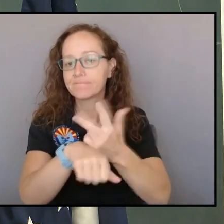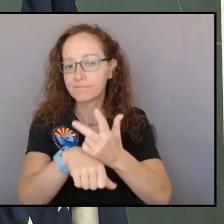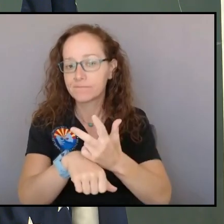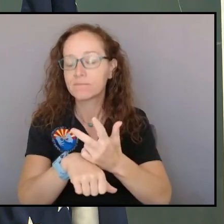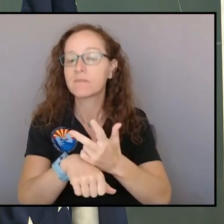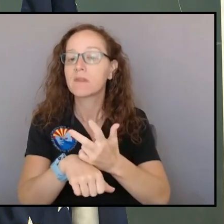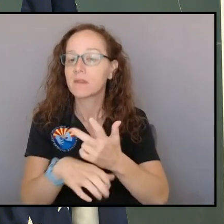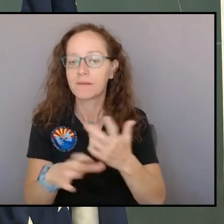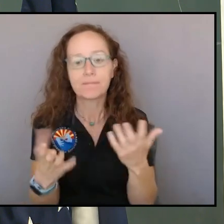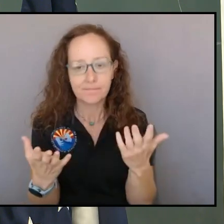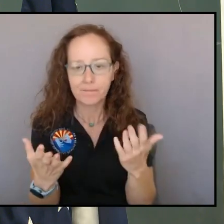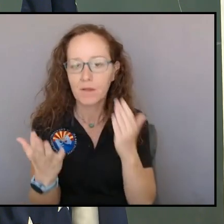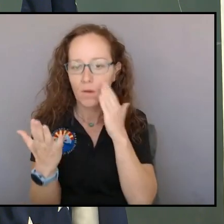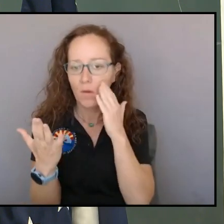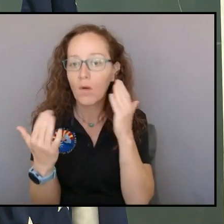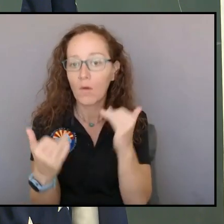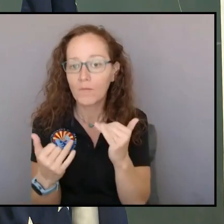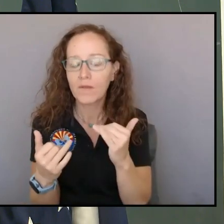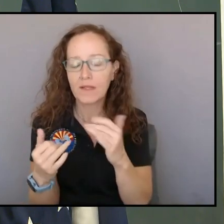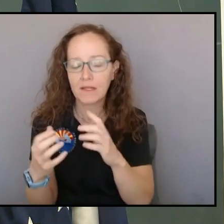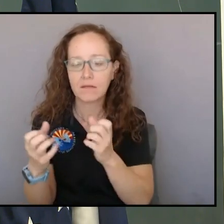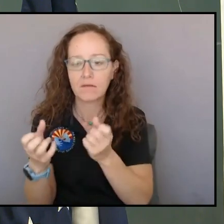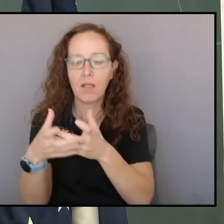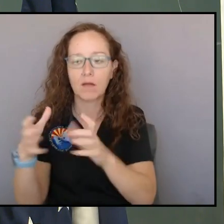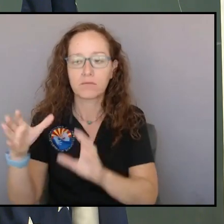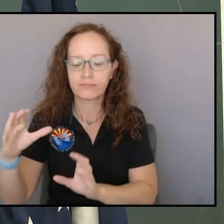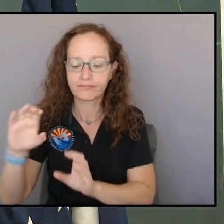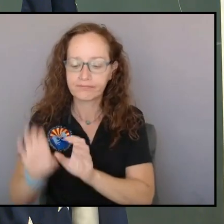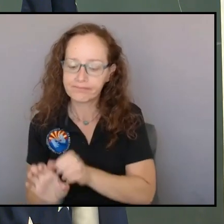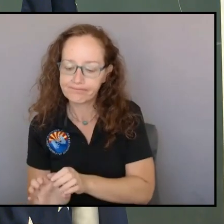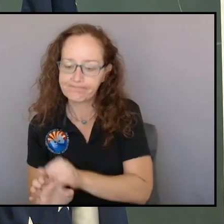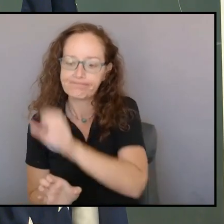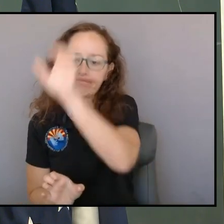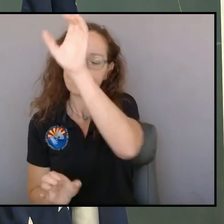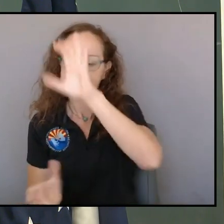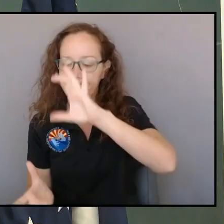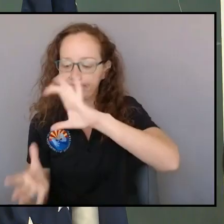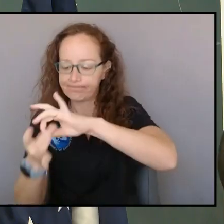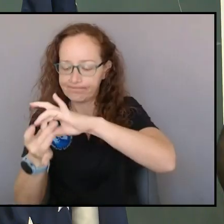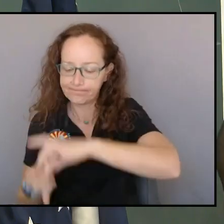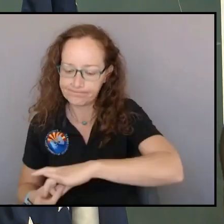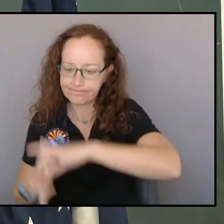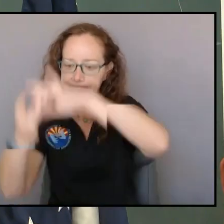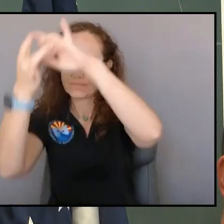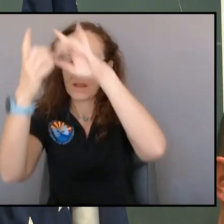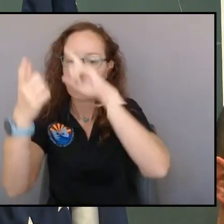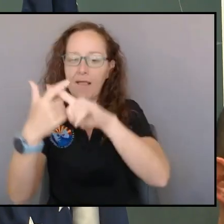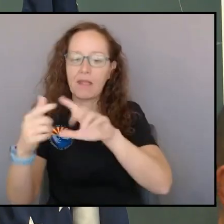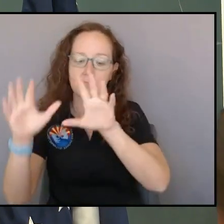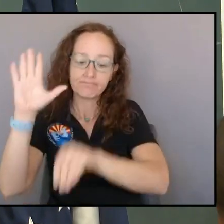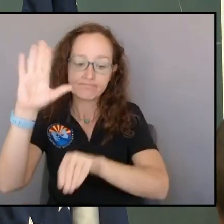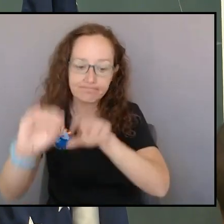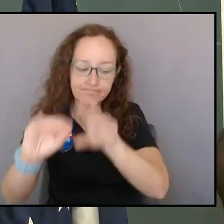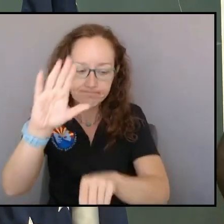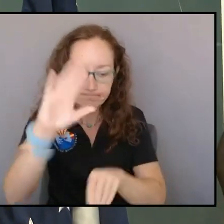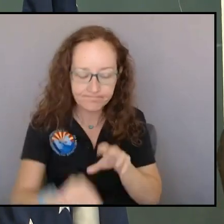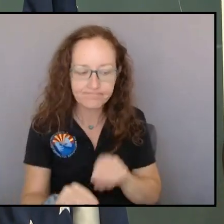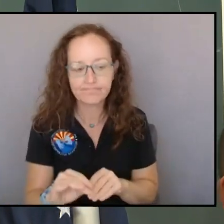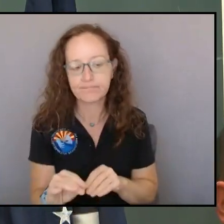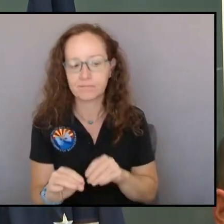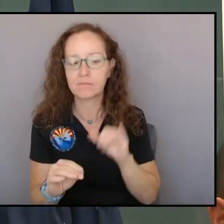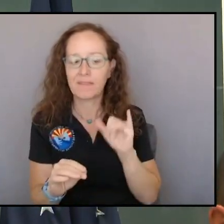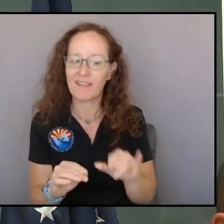lot of this tied in, put line around it, get in, mop it up, as I alluded to. And then our next emphasis,